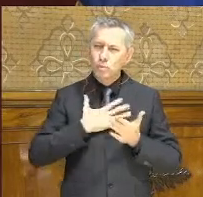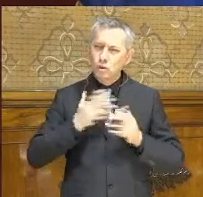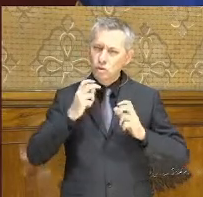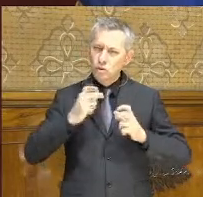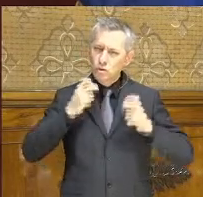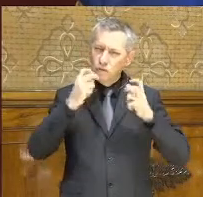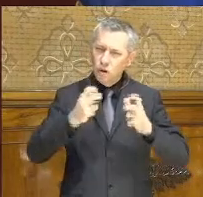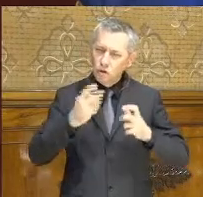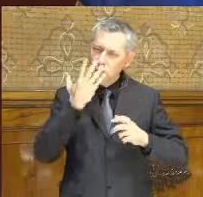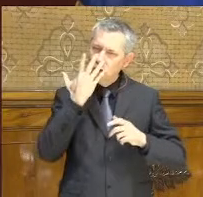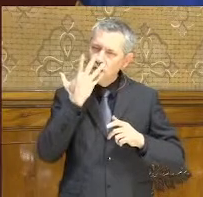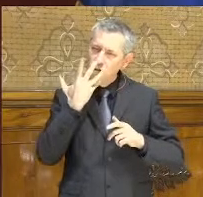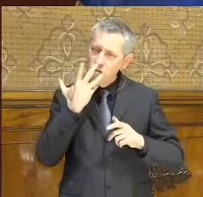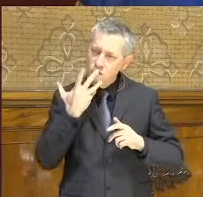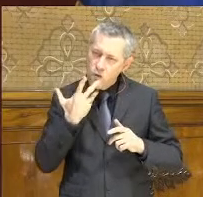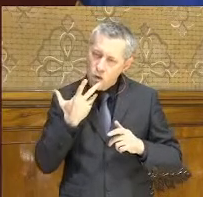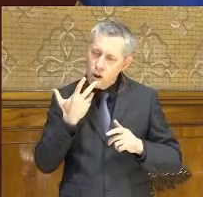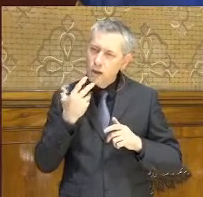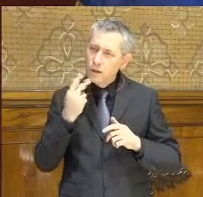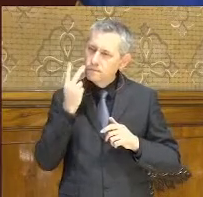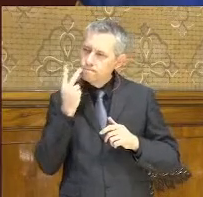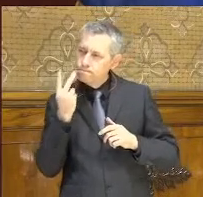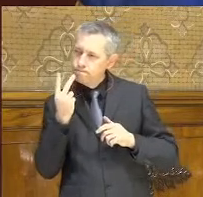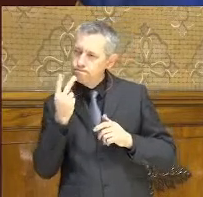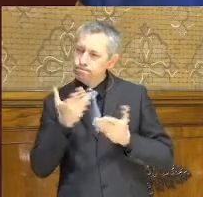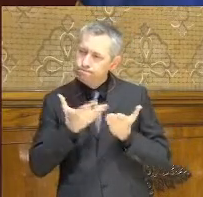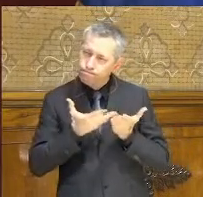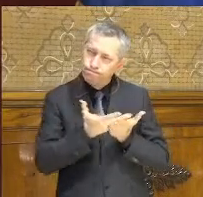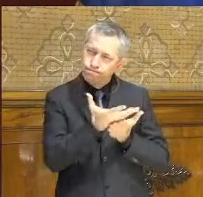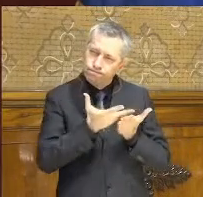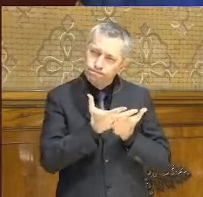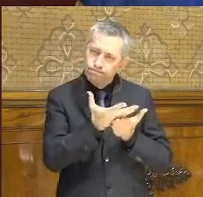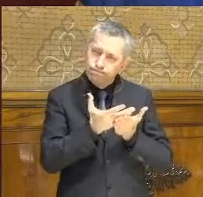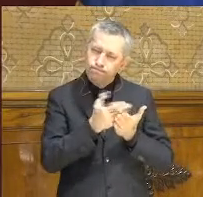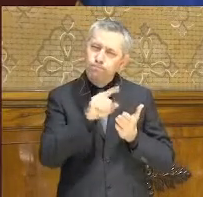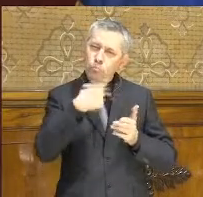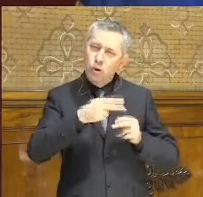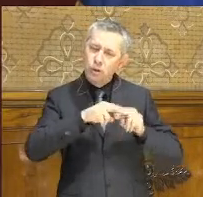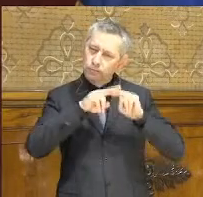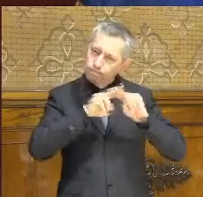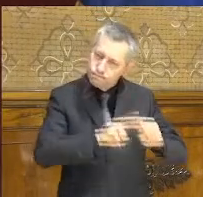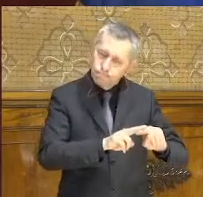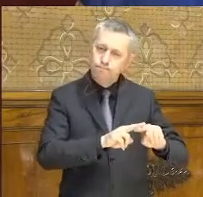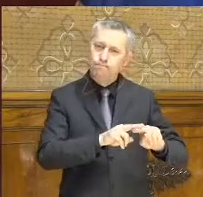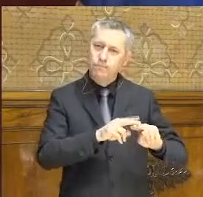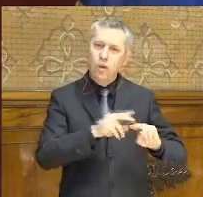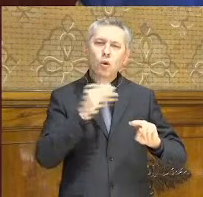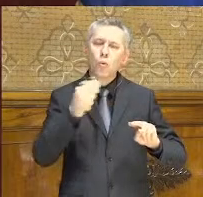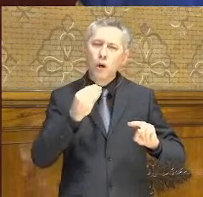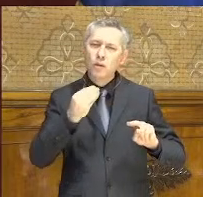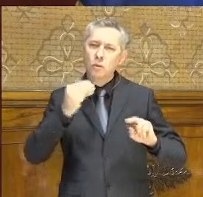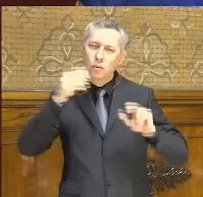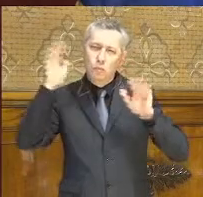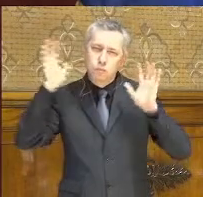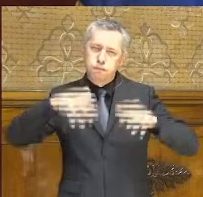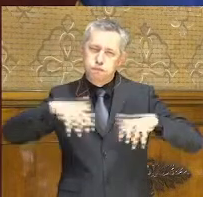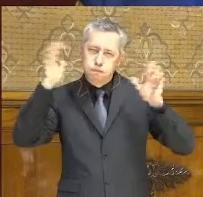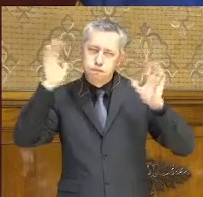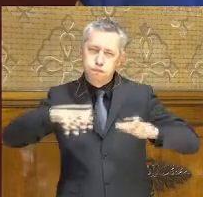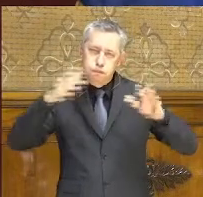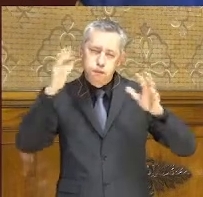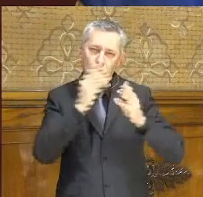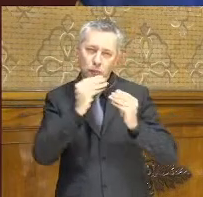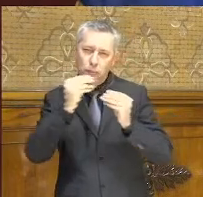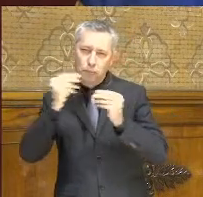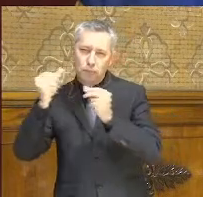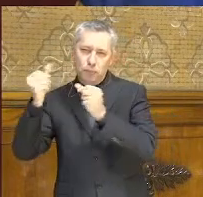witness to something which will have to be there when the storm is over,